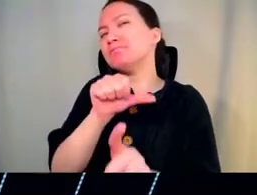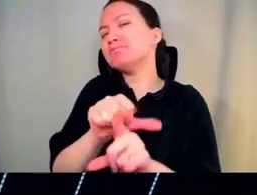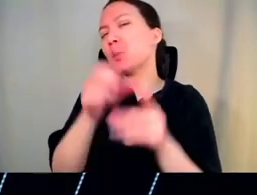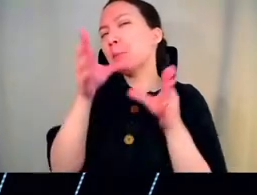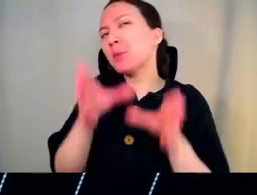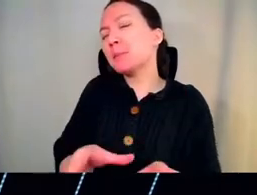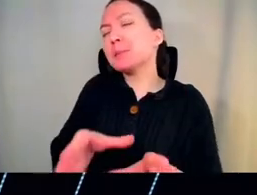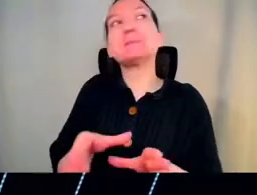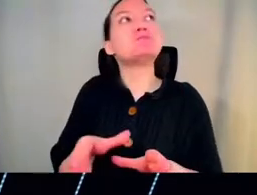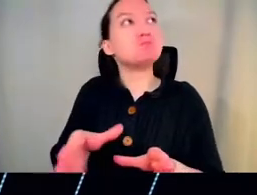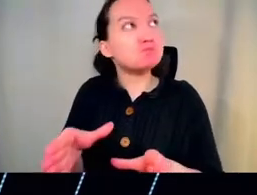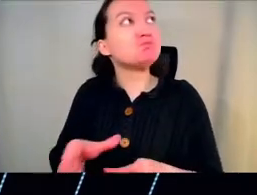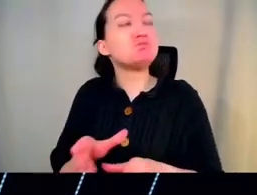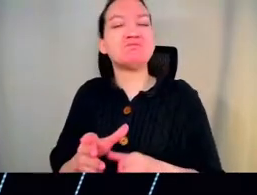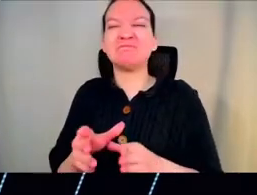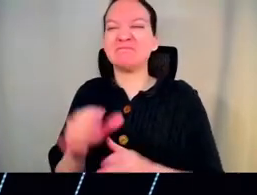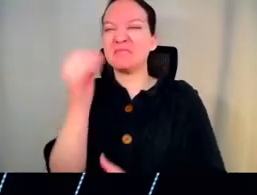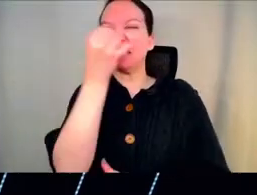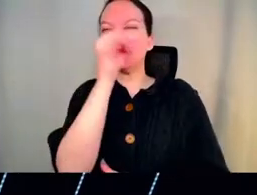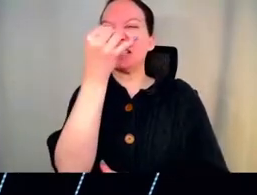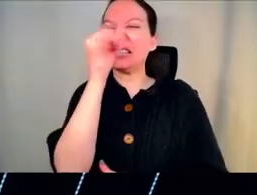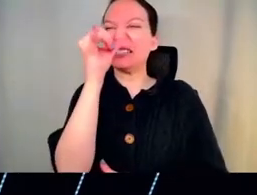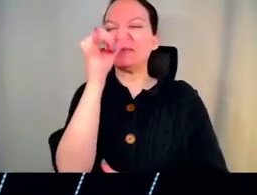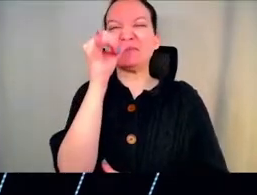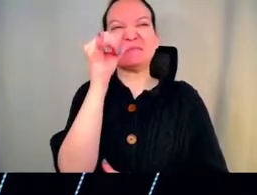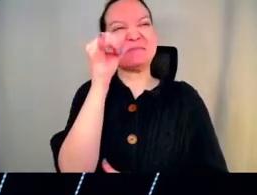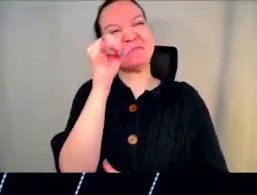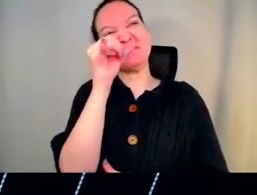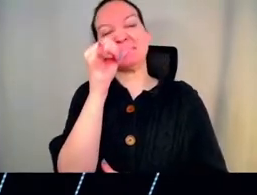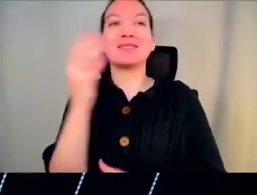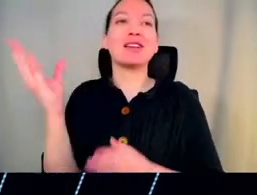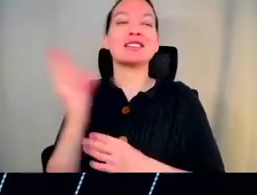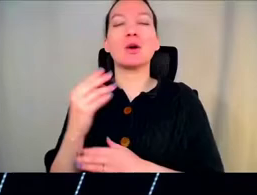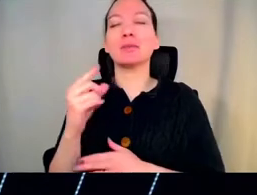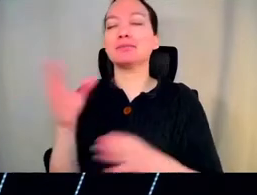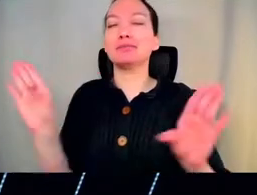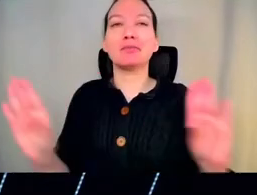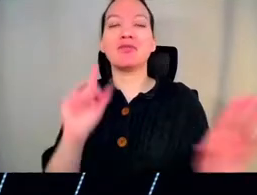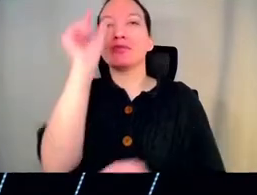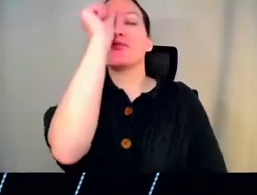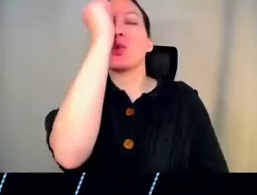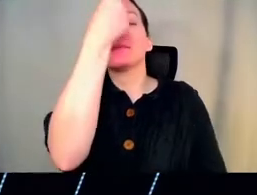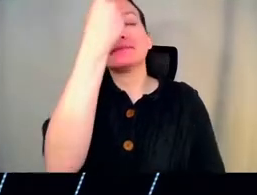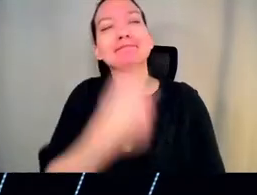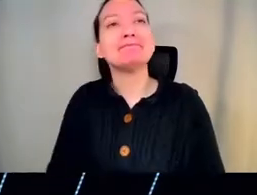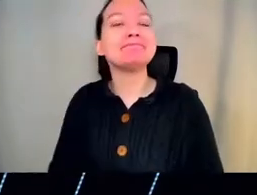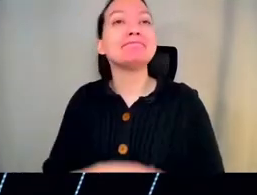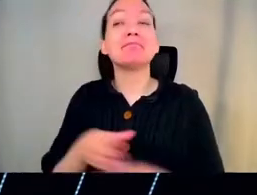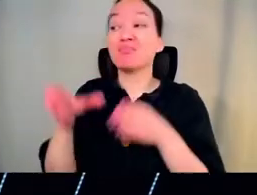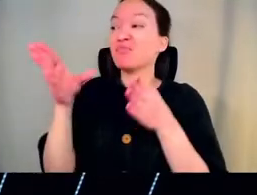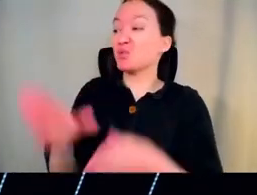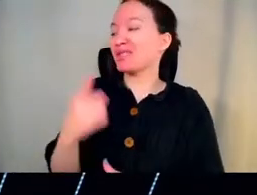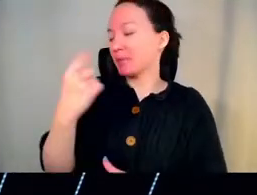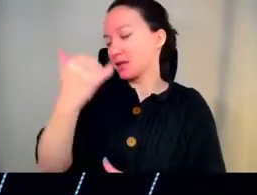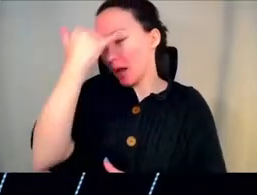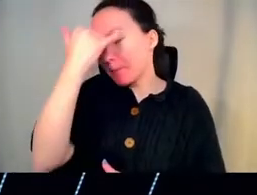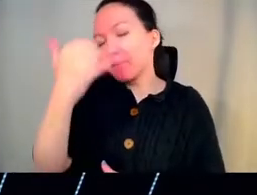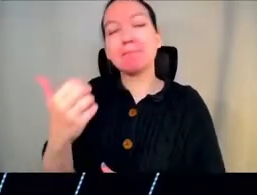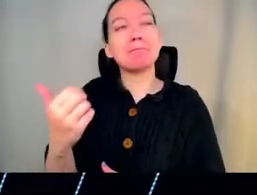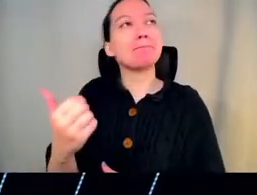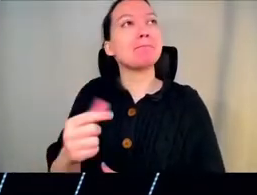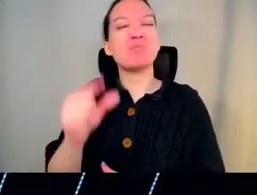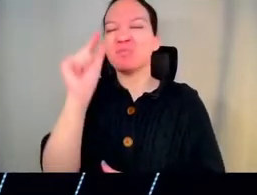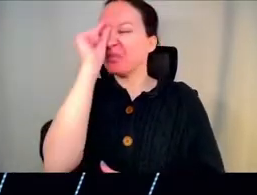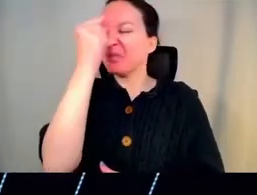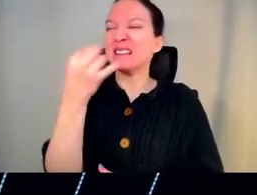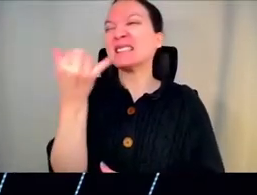comes to my head is like this sort of silly light, like somebody's acting just like a fool. Somebody's doing something dumb, and it's foolish. It's